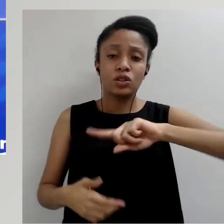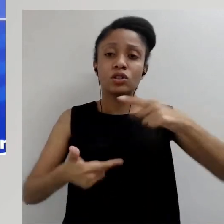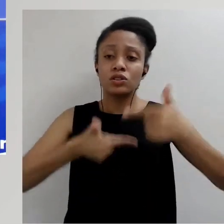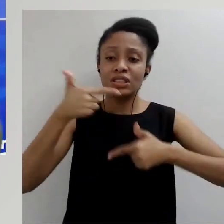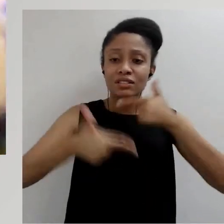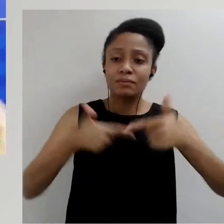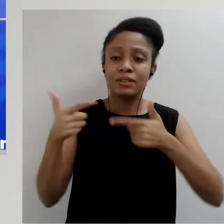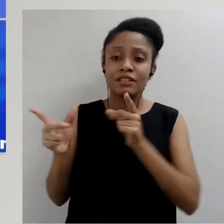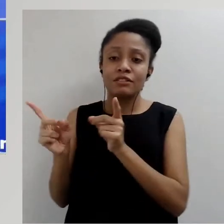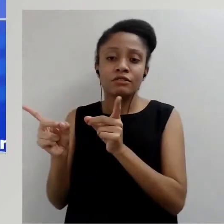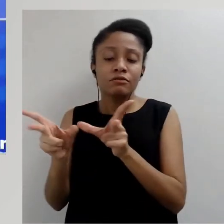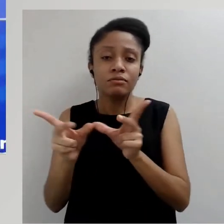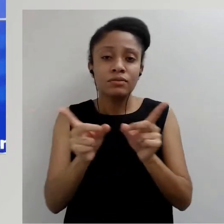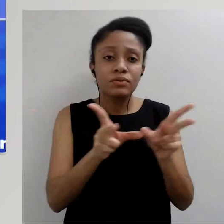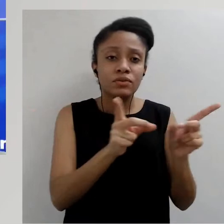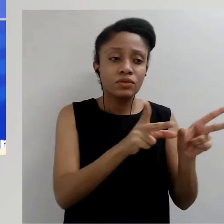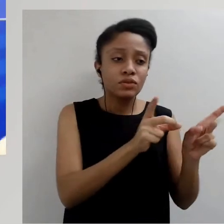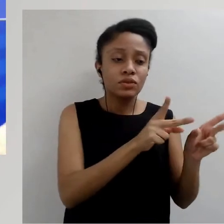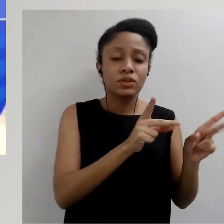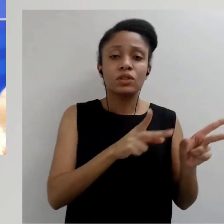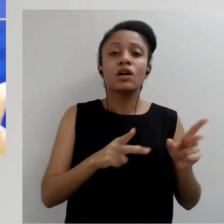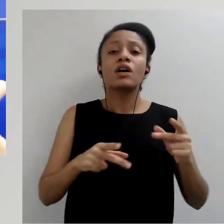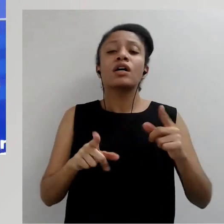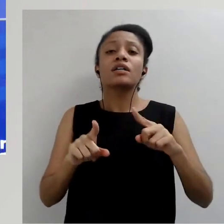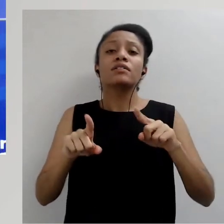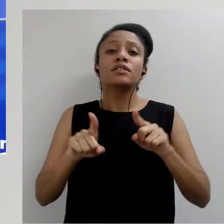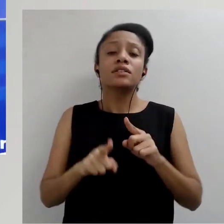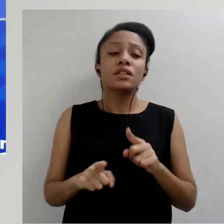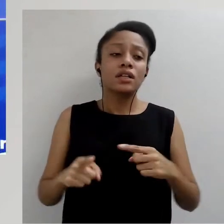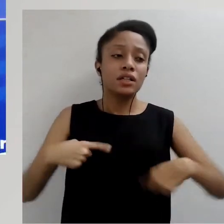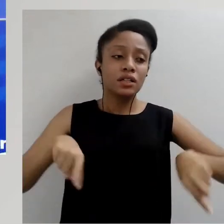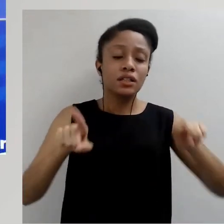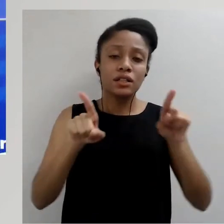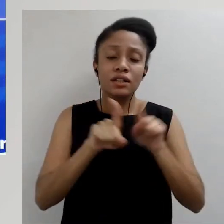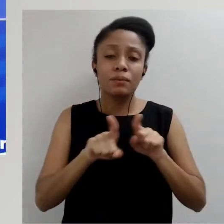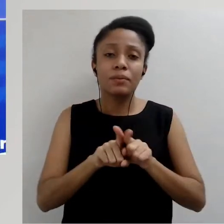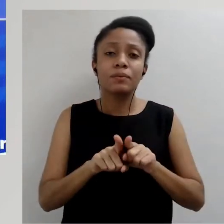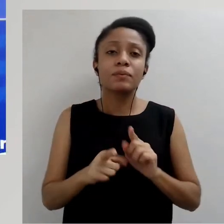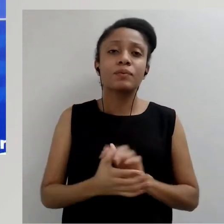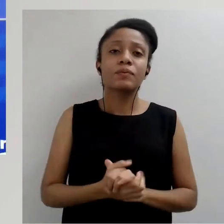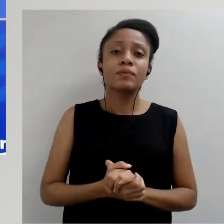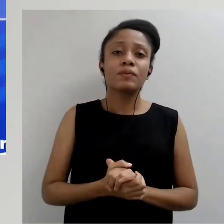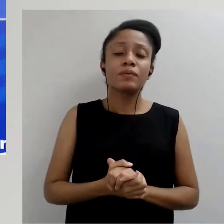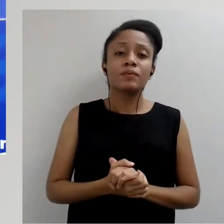regarding our sales work of reaching the client.